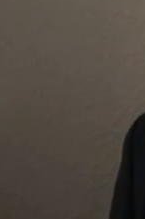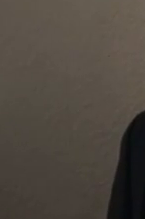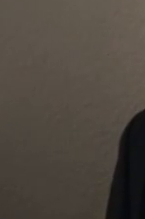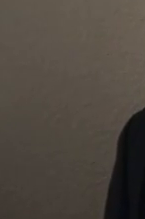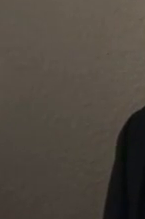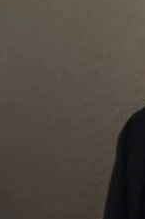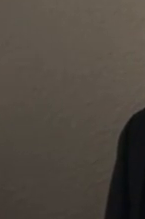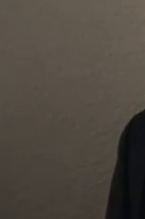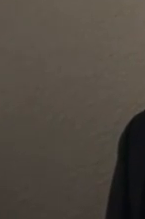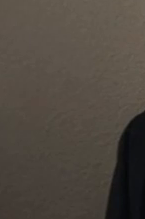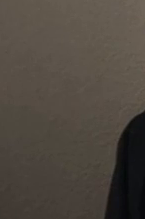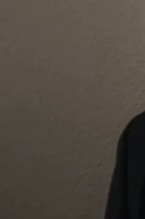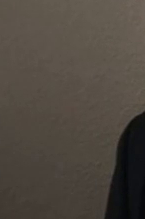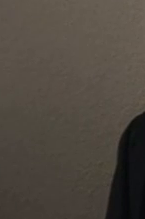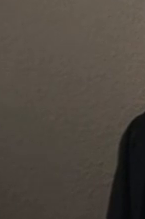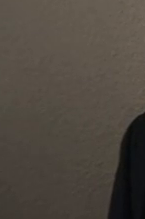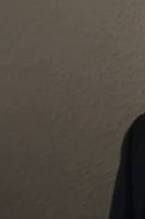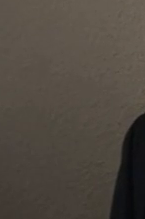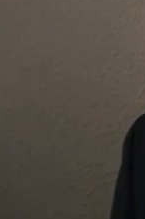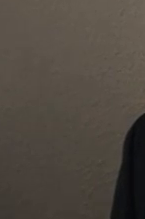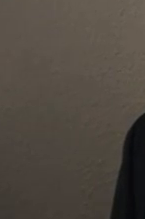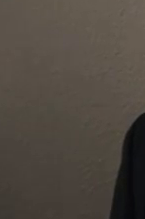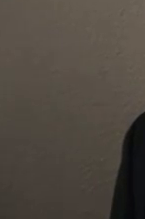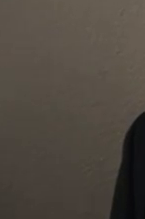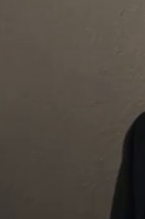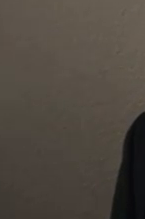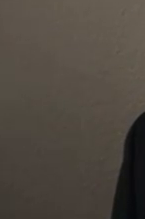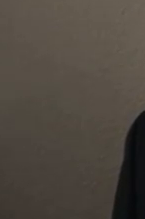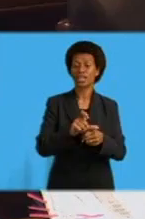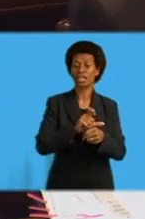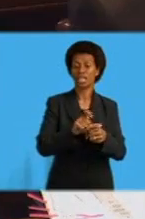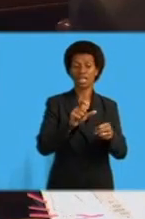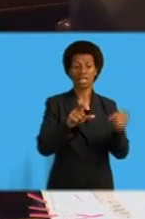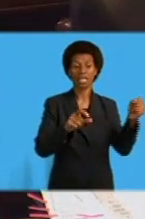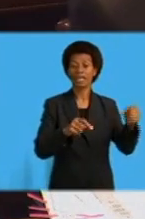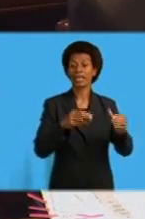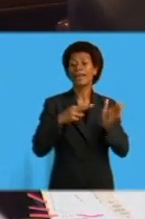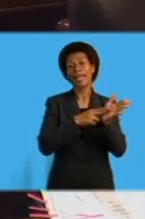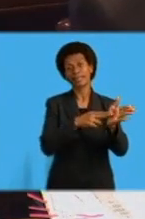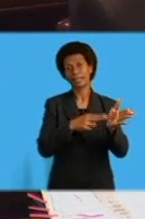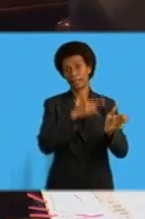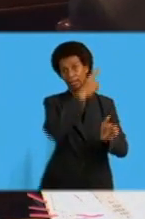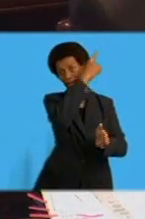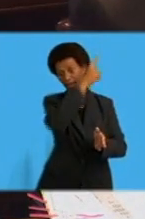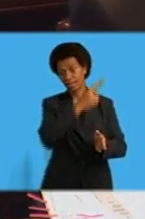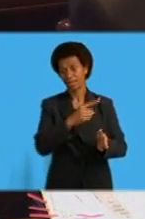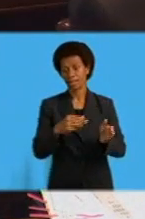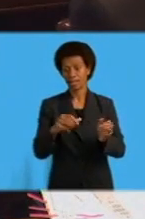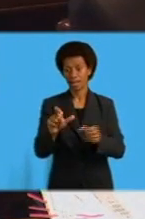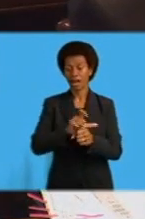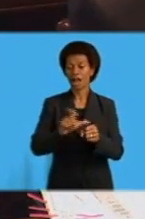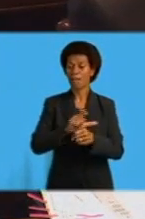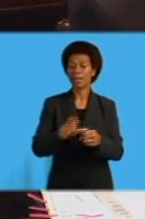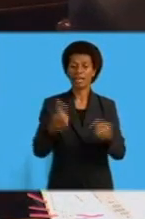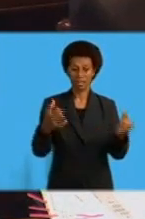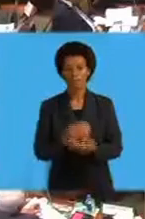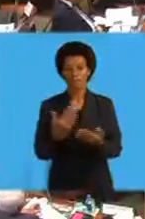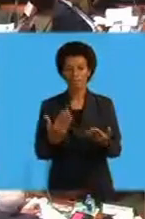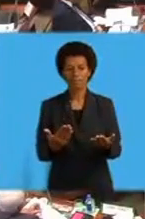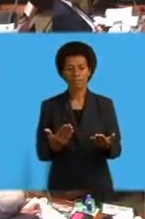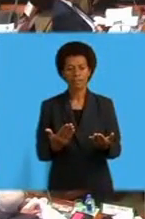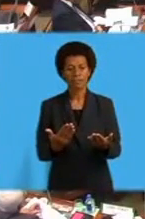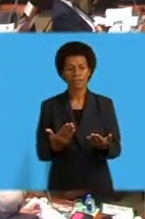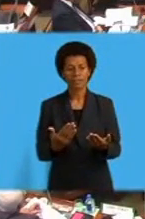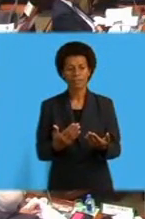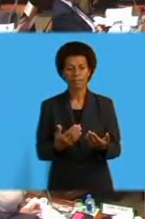report in an unbiased and in a balanced manner. When asked to show evidence and name the media organizations concerned,